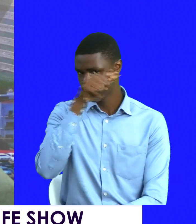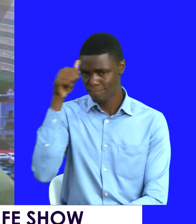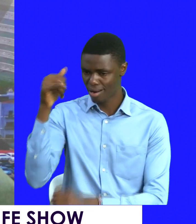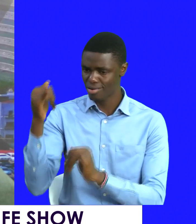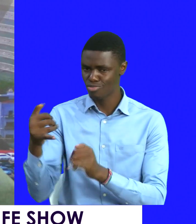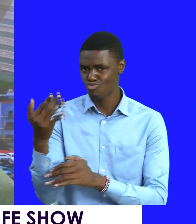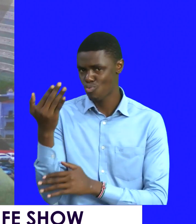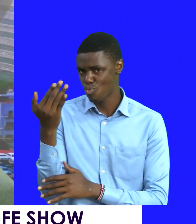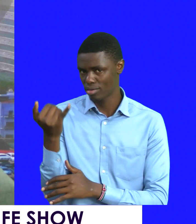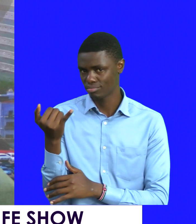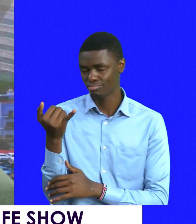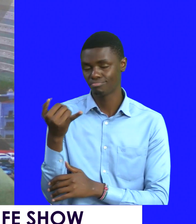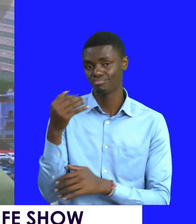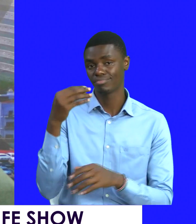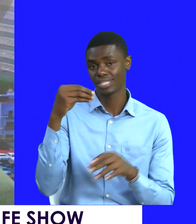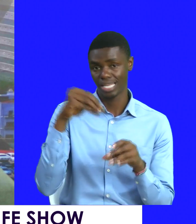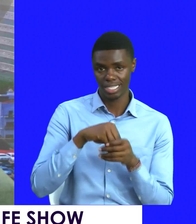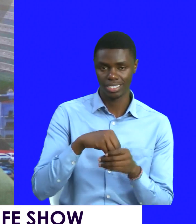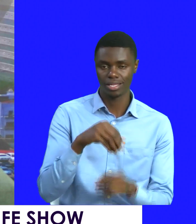Why? It is in the brand.